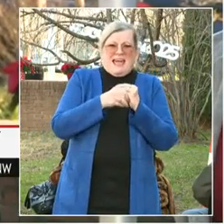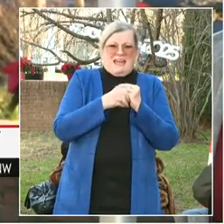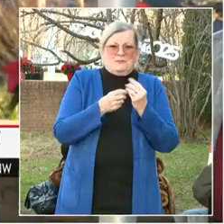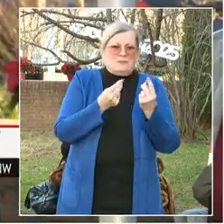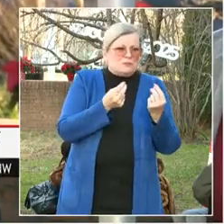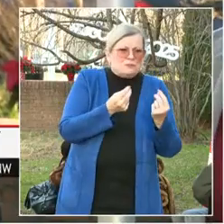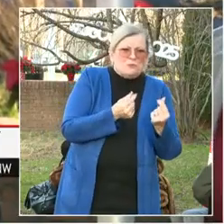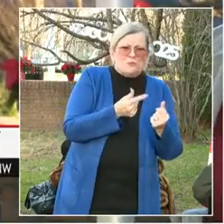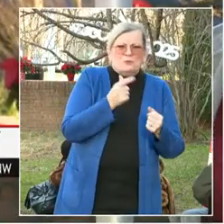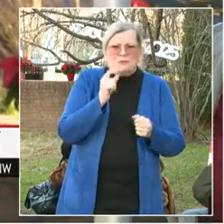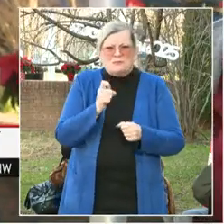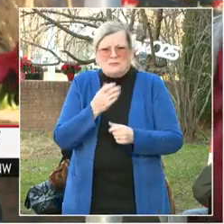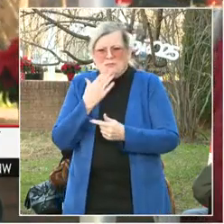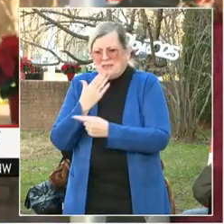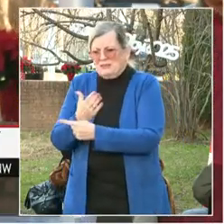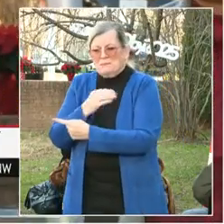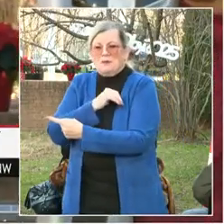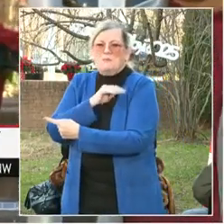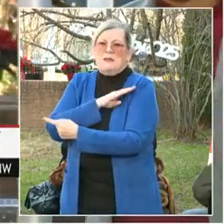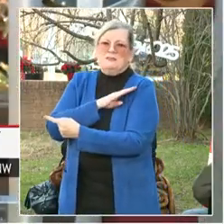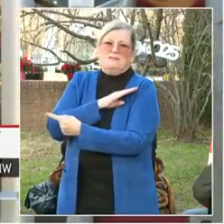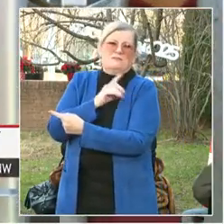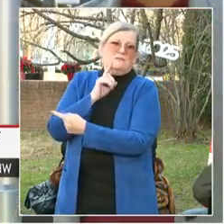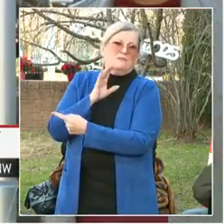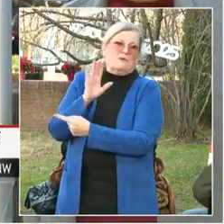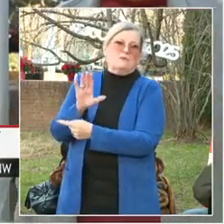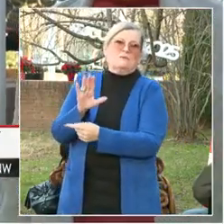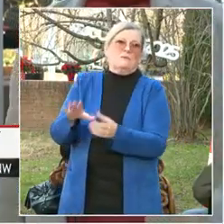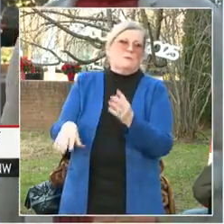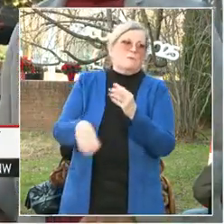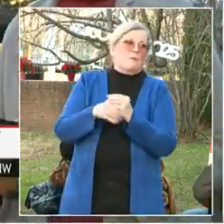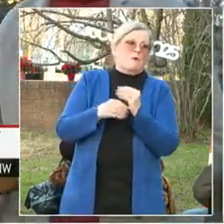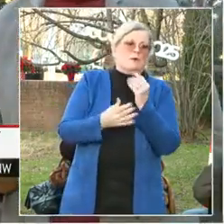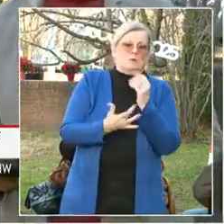vision to putting more tools in our toolbox for our residents. I appreciate it. Thank